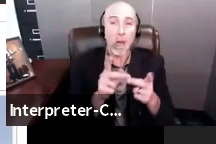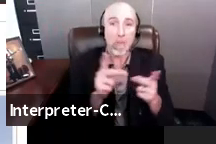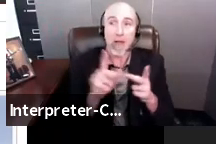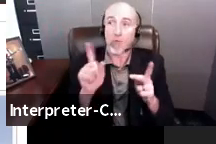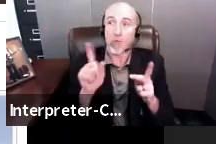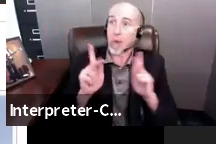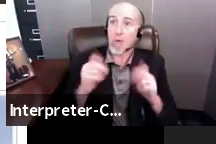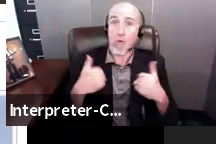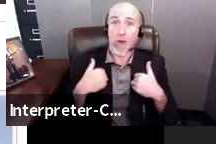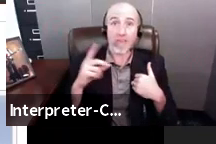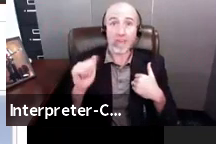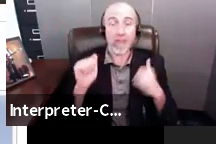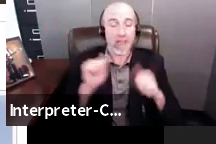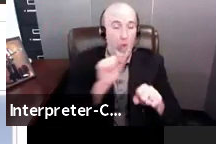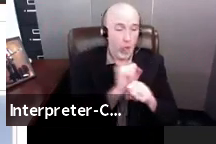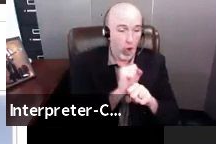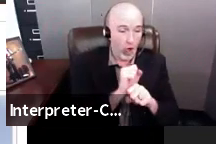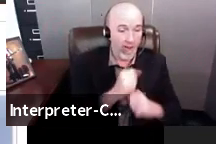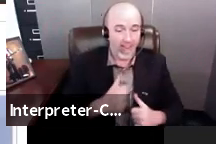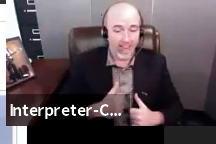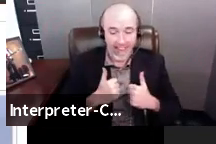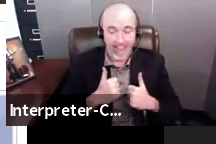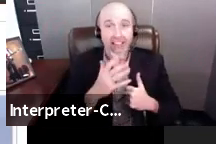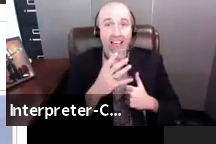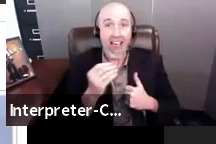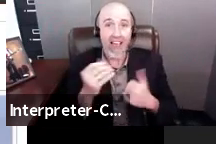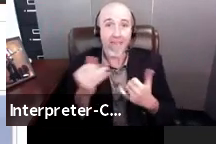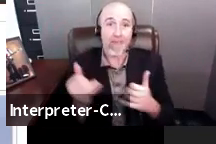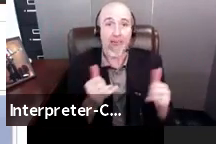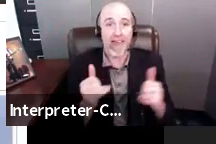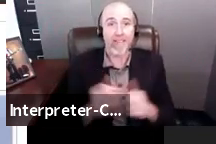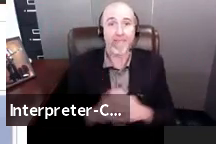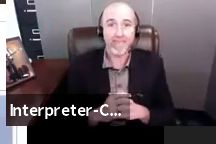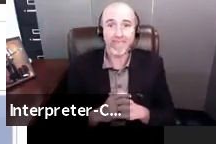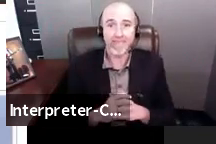disabilities can work, live, and play.